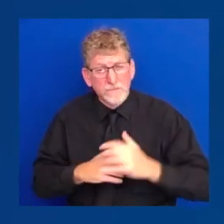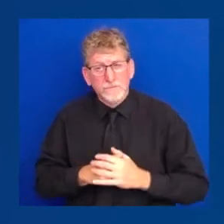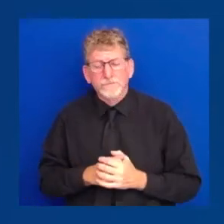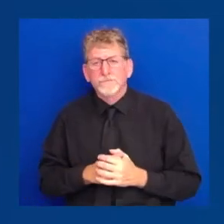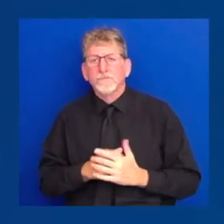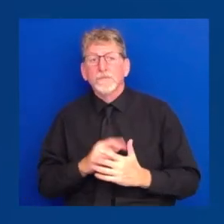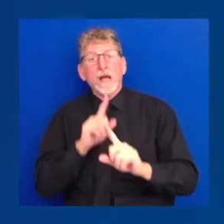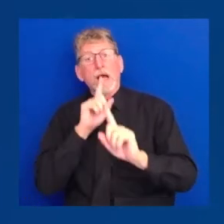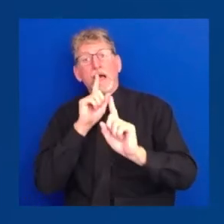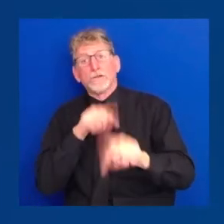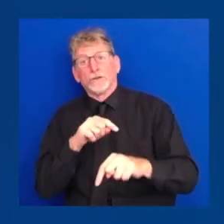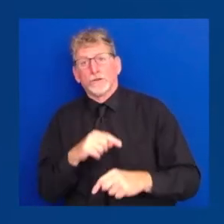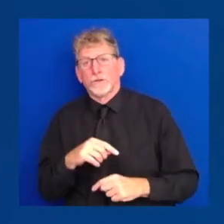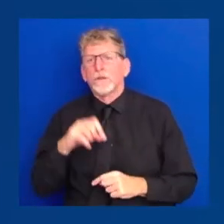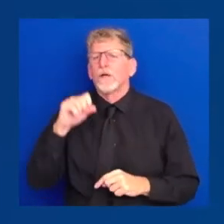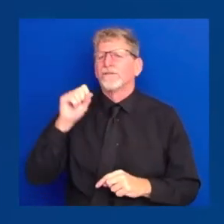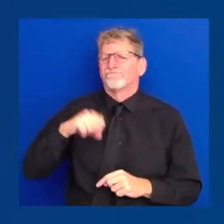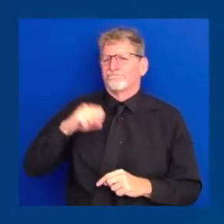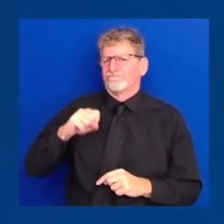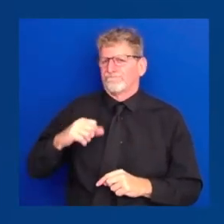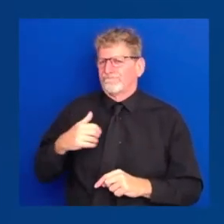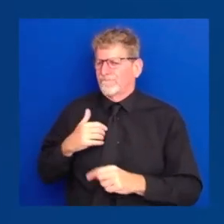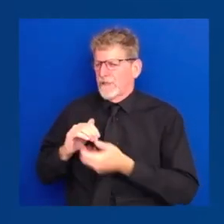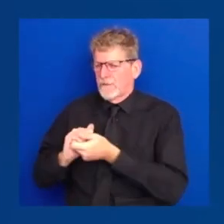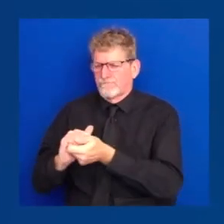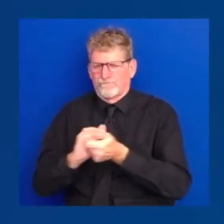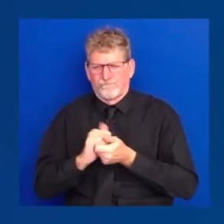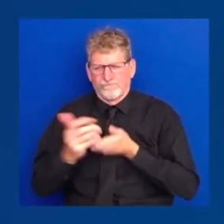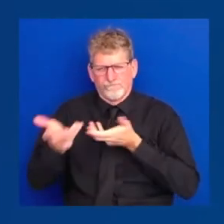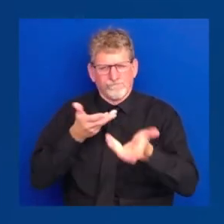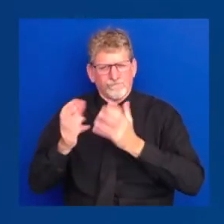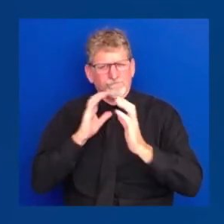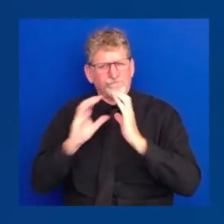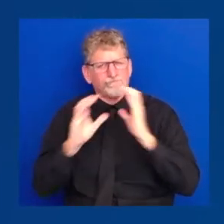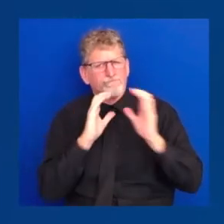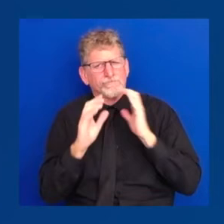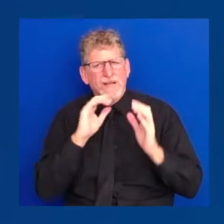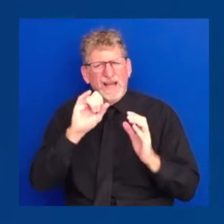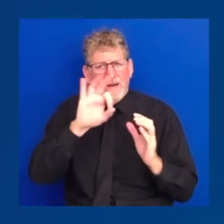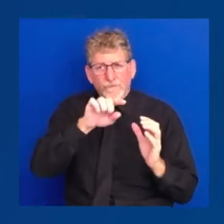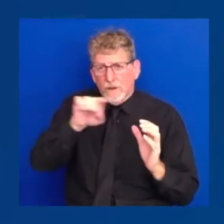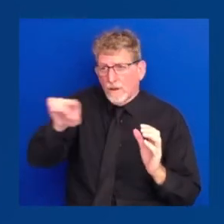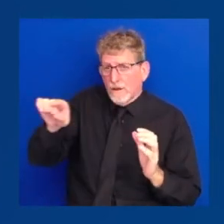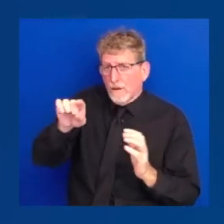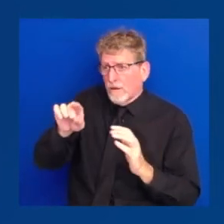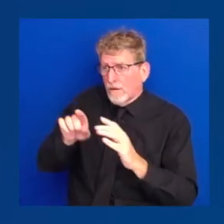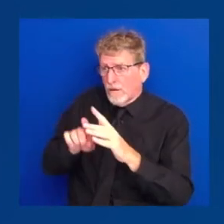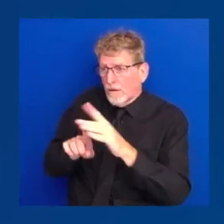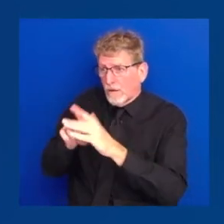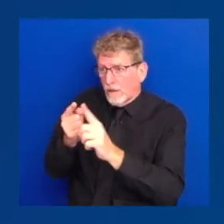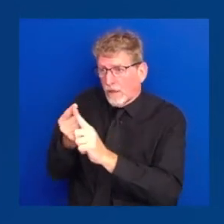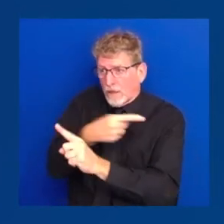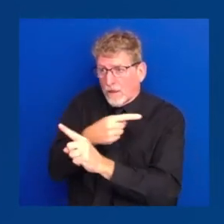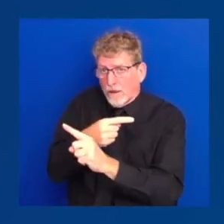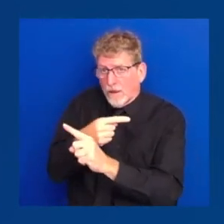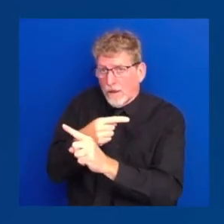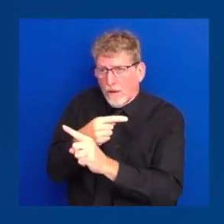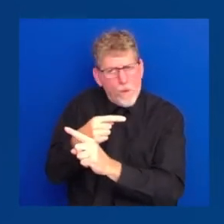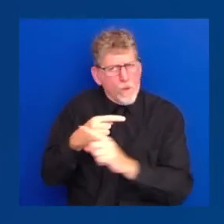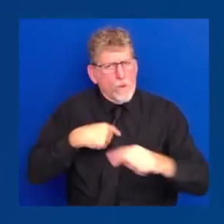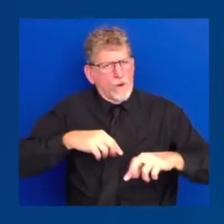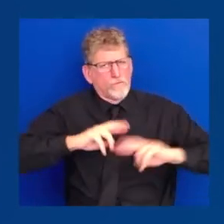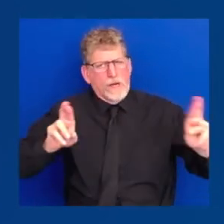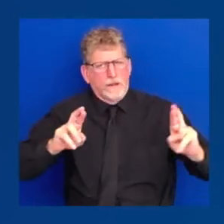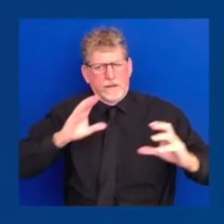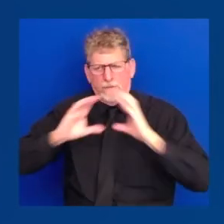were to emerge globally, we are in touch globally. And then we have all of the systems that we talked about, our wastewater system, our syndromic